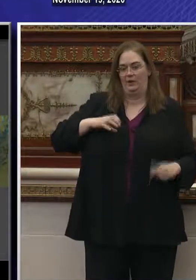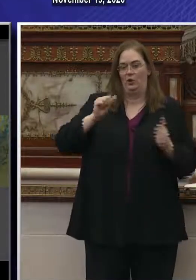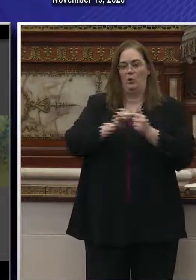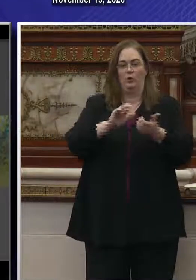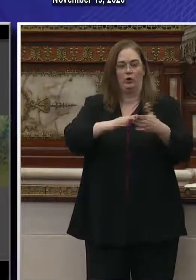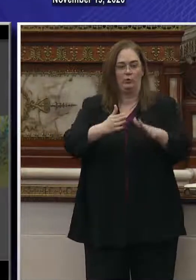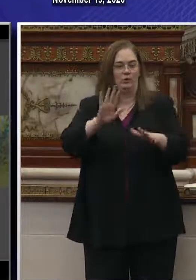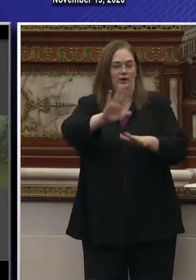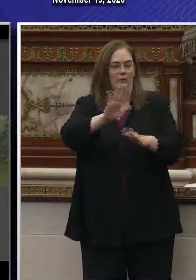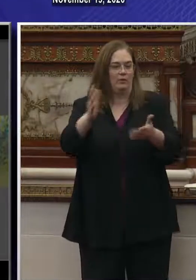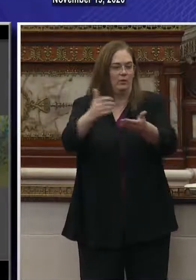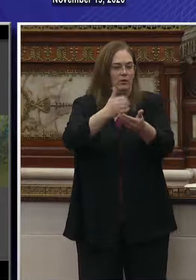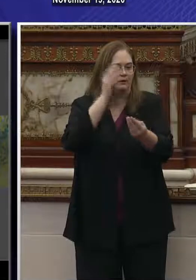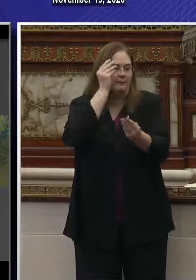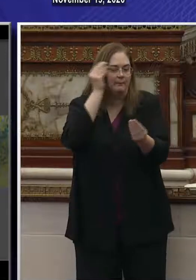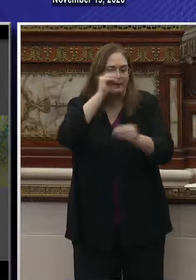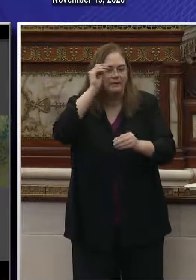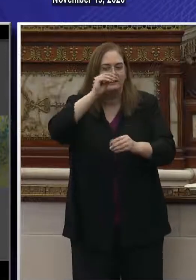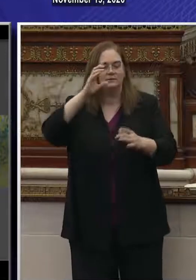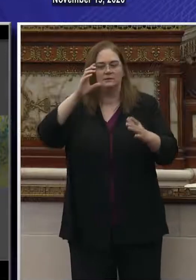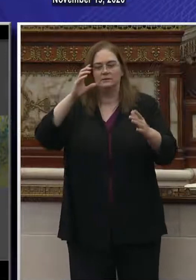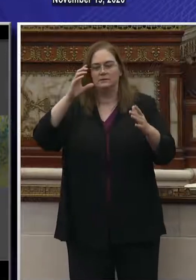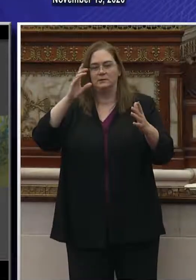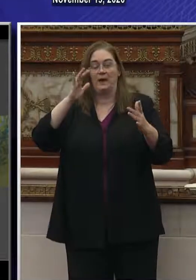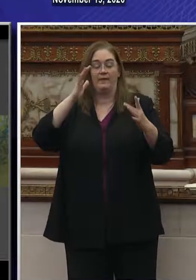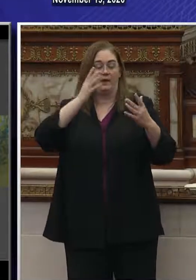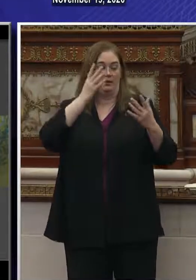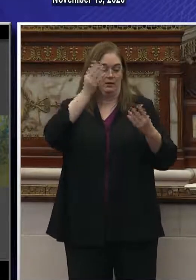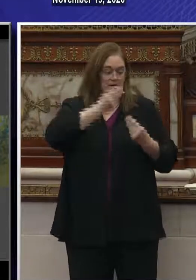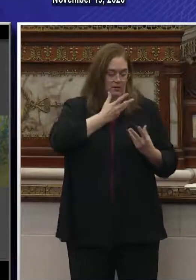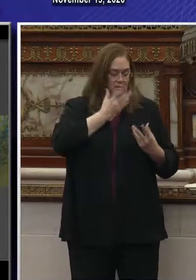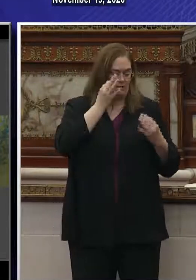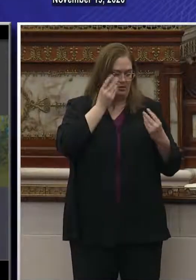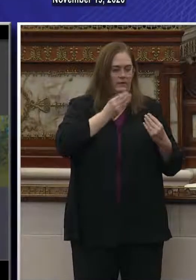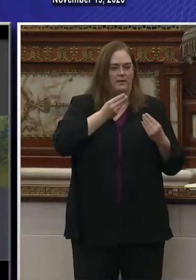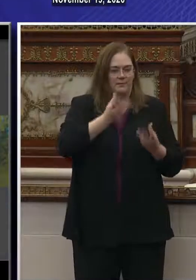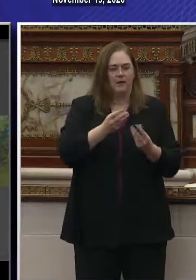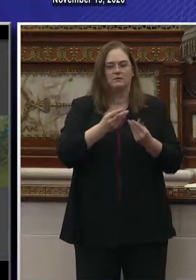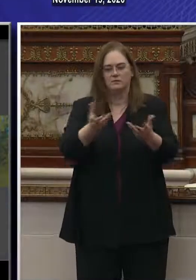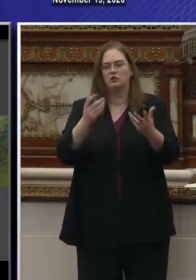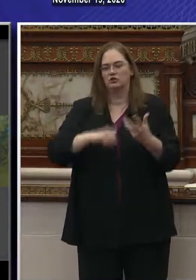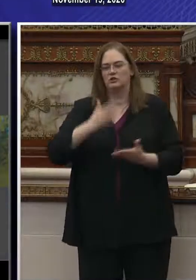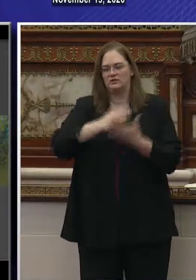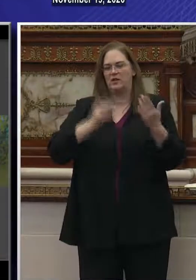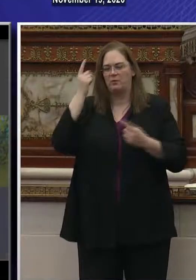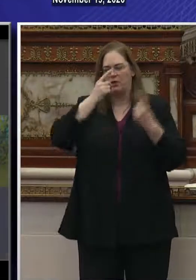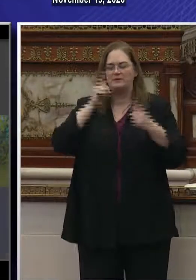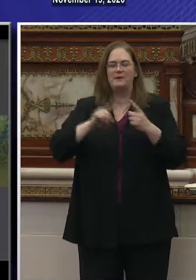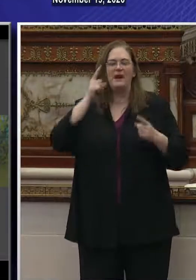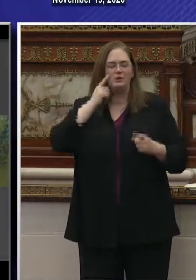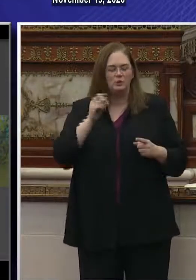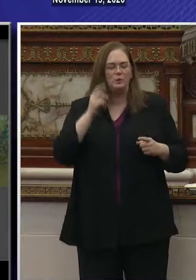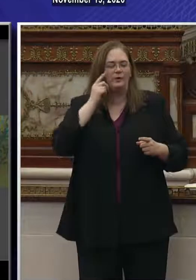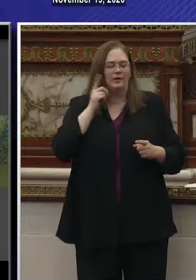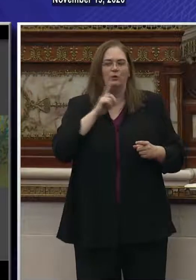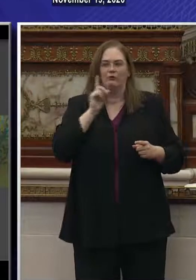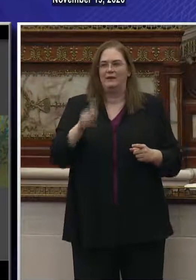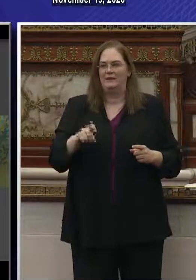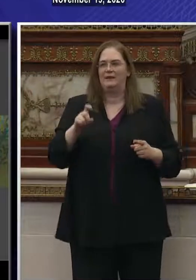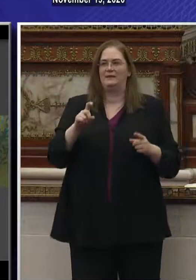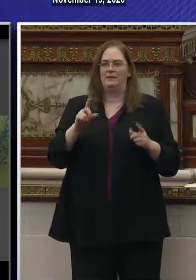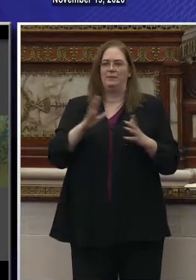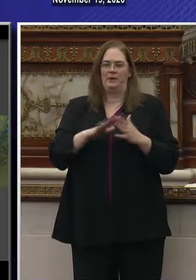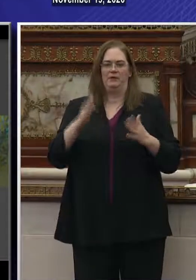community opinions and have them sort of have interchange back and forth would be important. So those are some thoughts, but I do think that we really need to